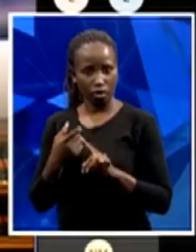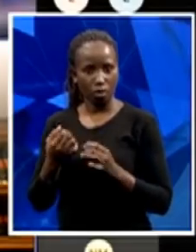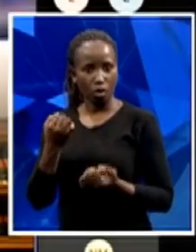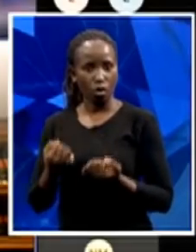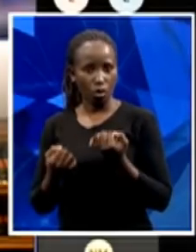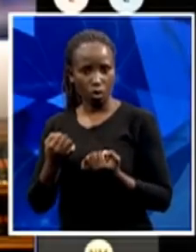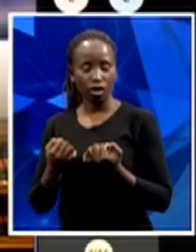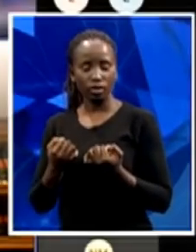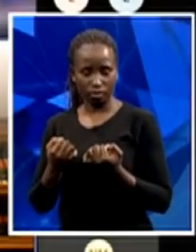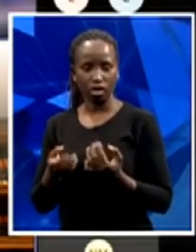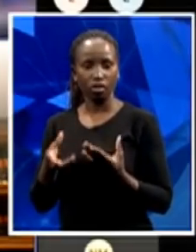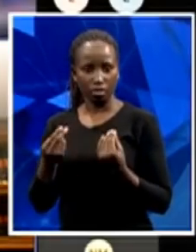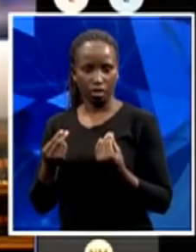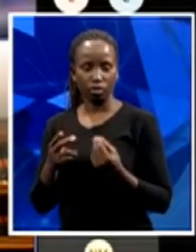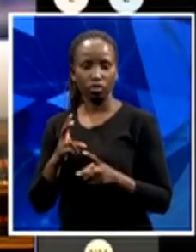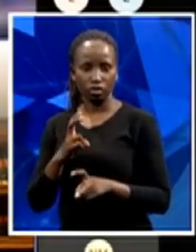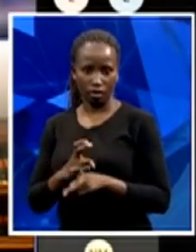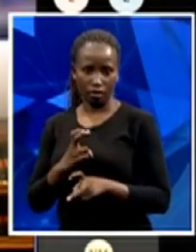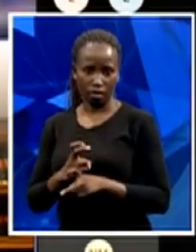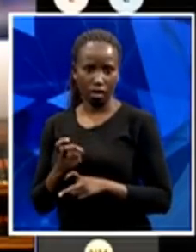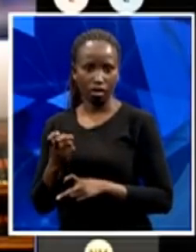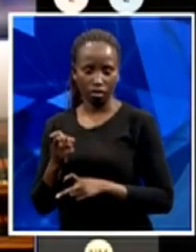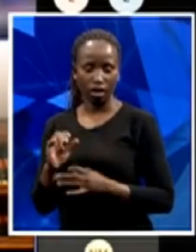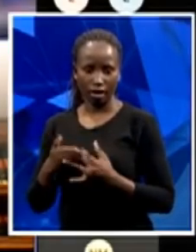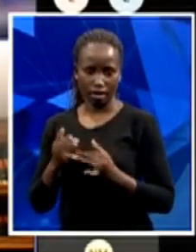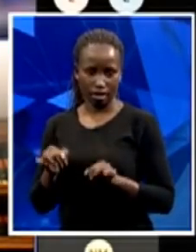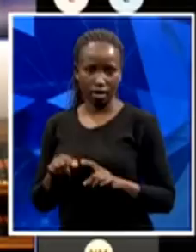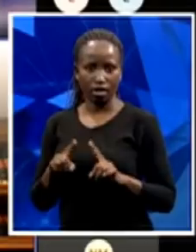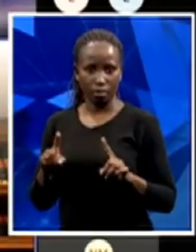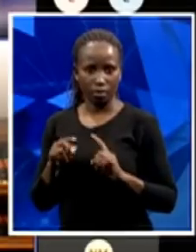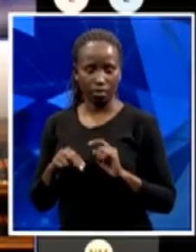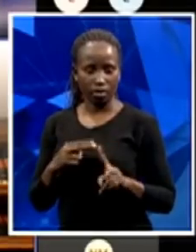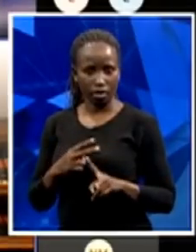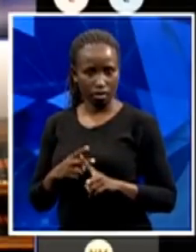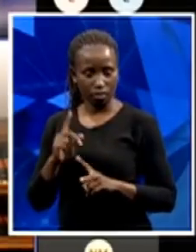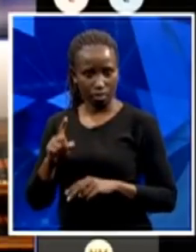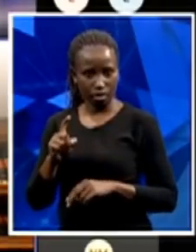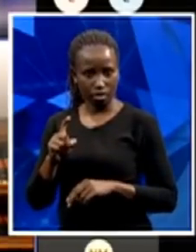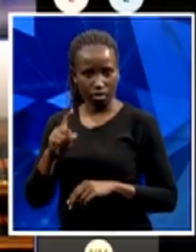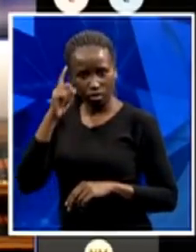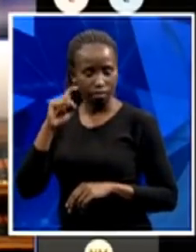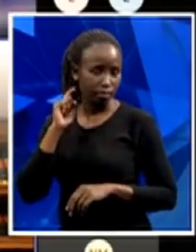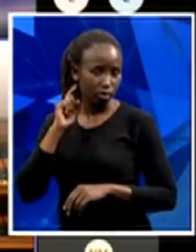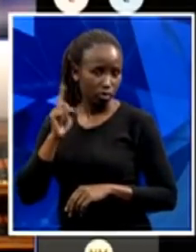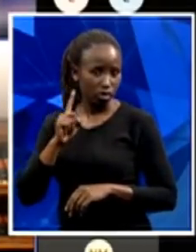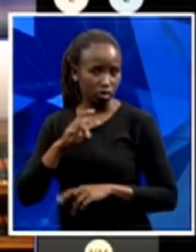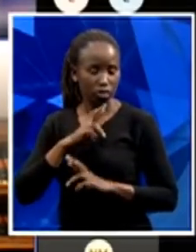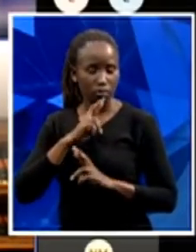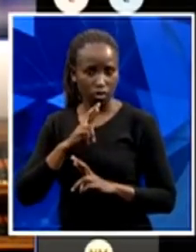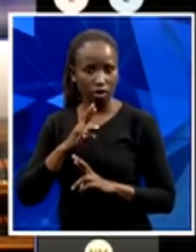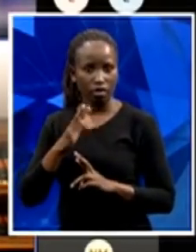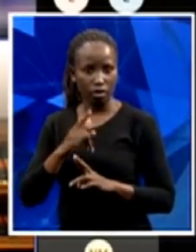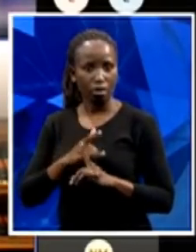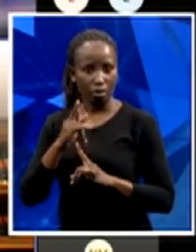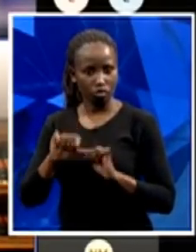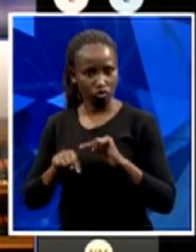case, and given that the respondents have successfully challenged or successfully met the